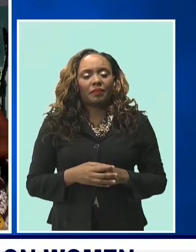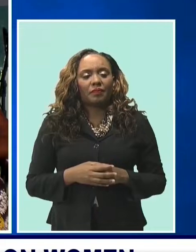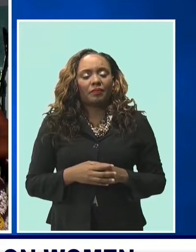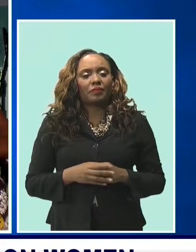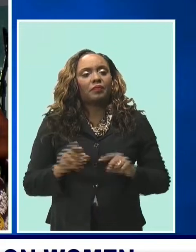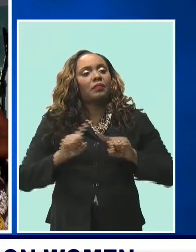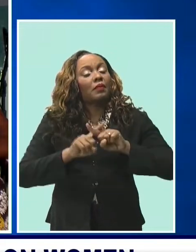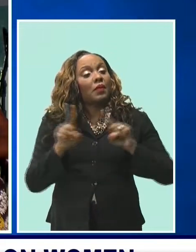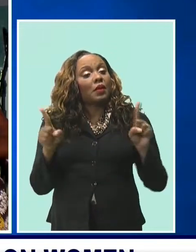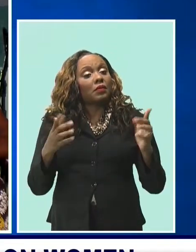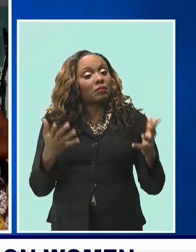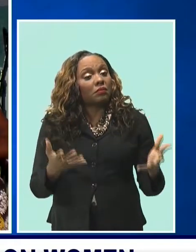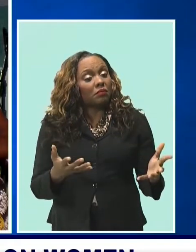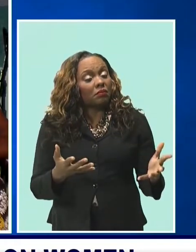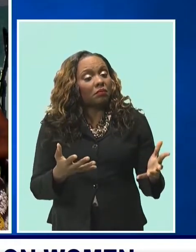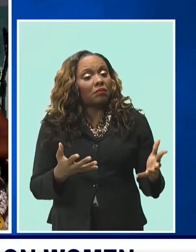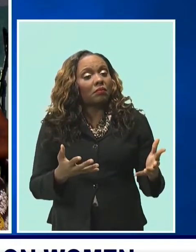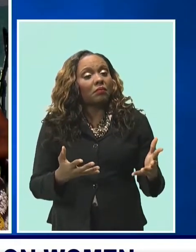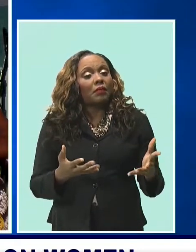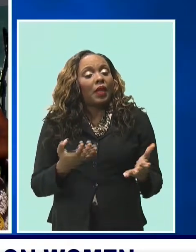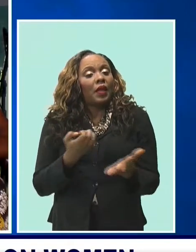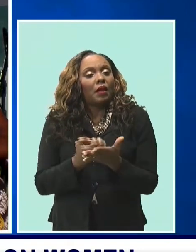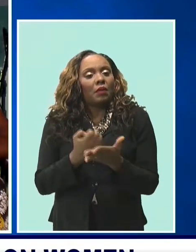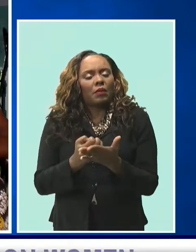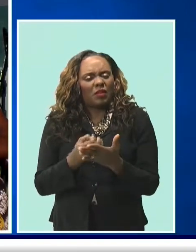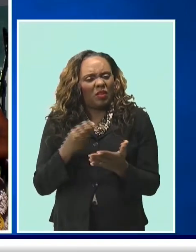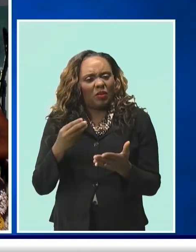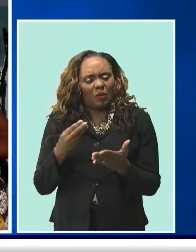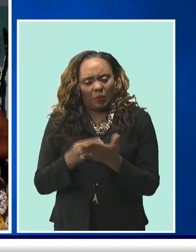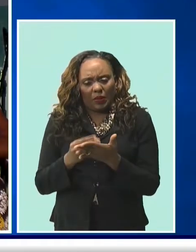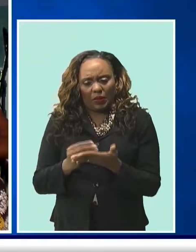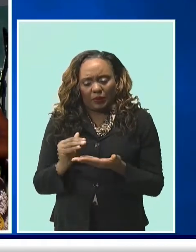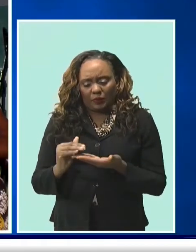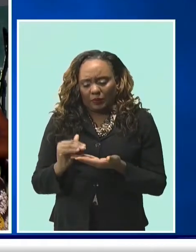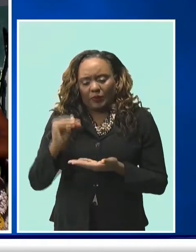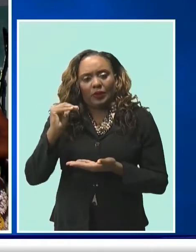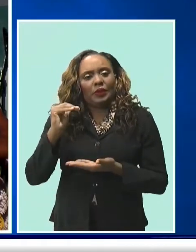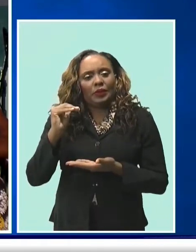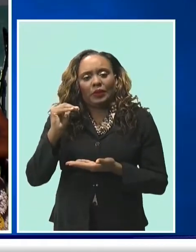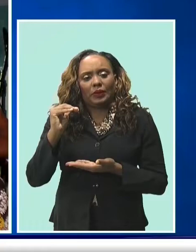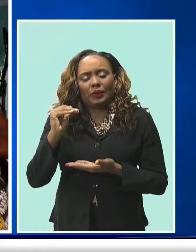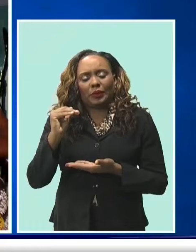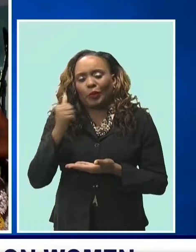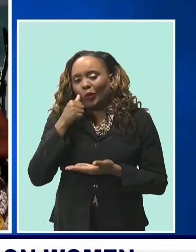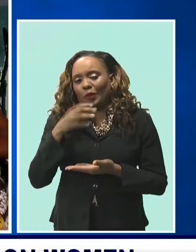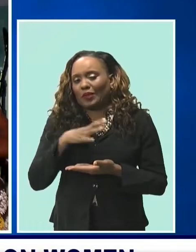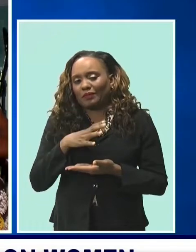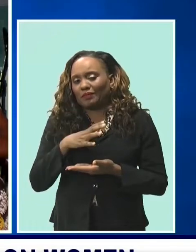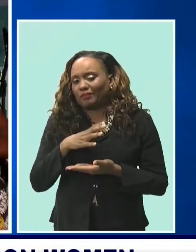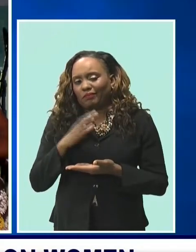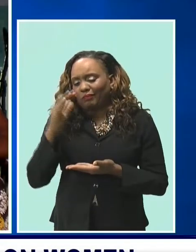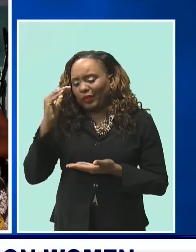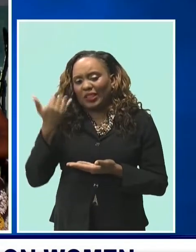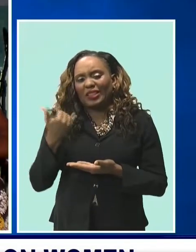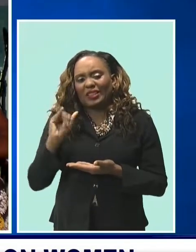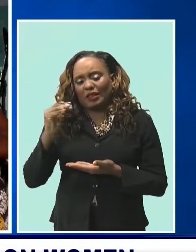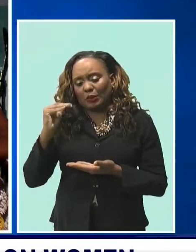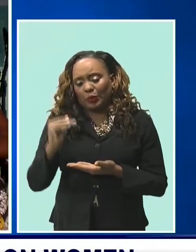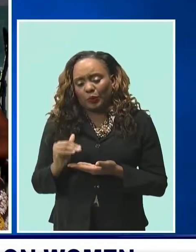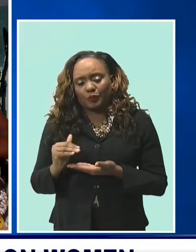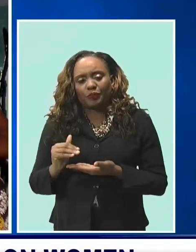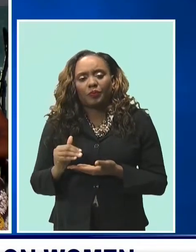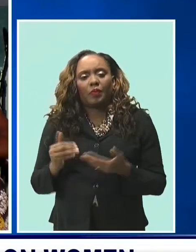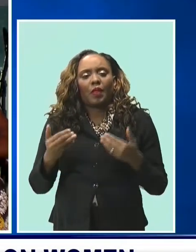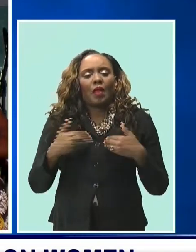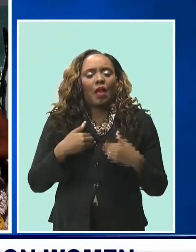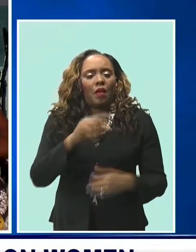as much in the economic sector. The attainments in education, the qualifications, and even